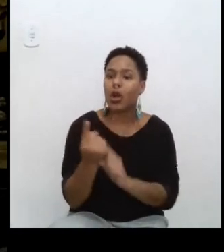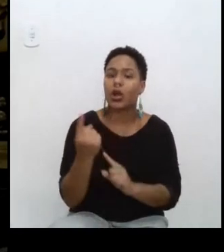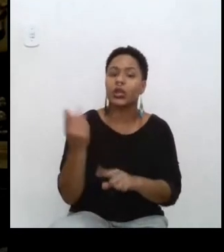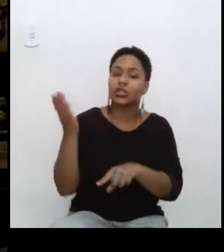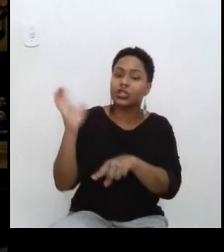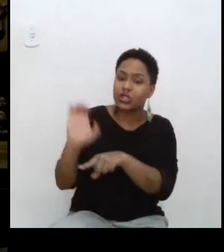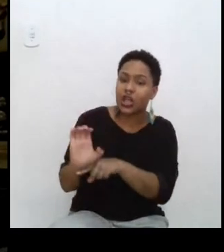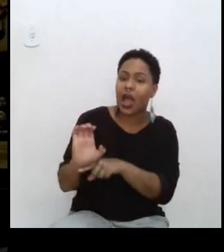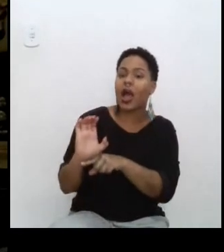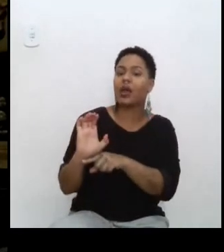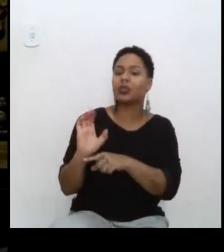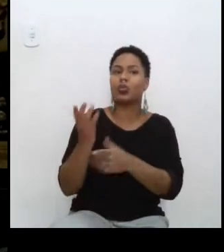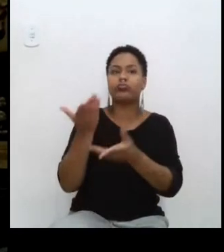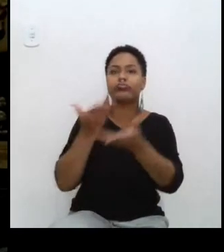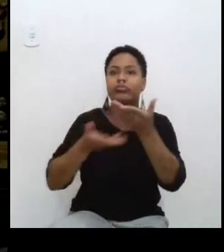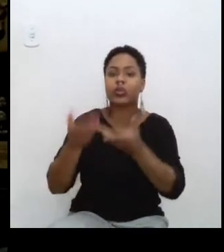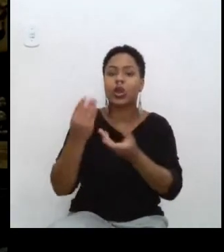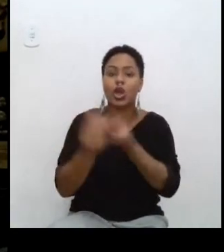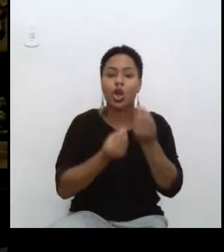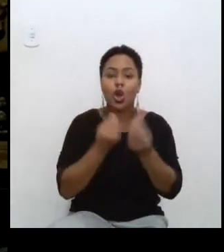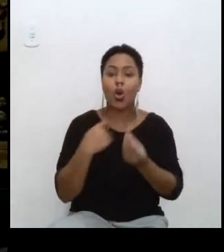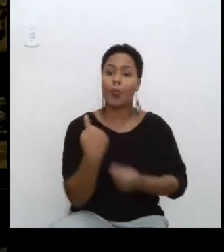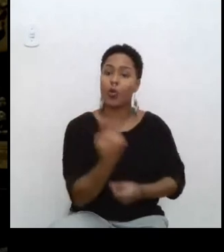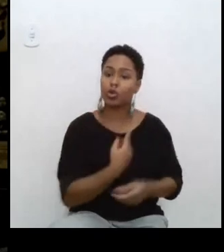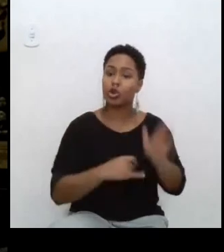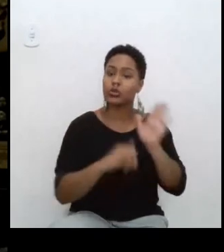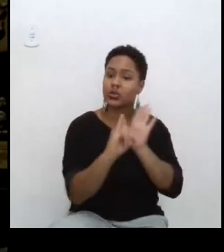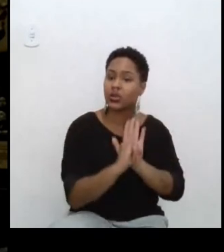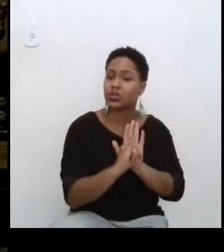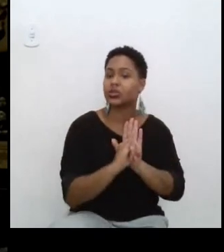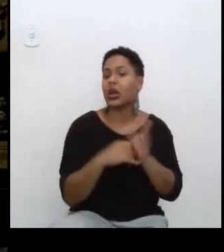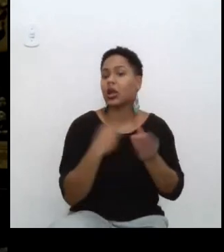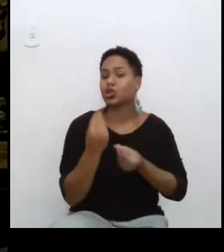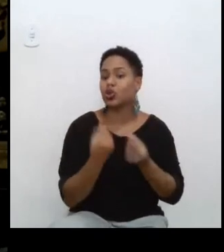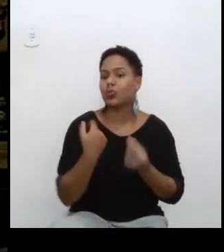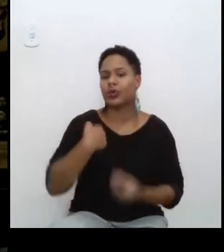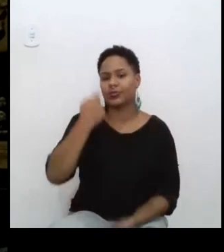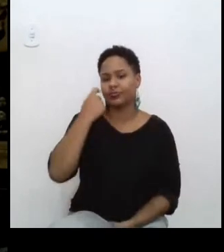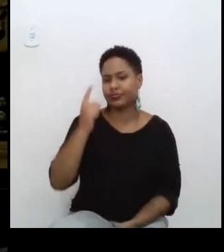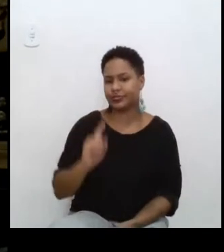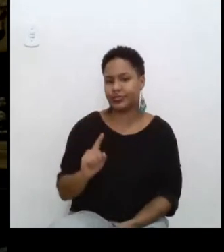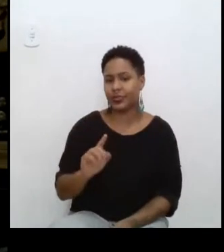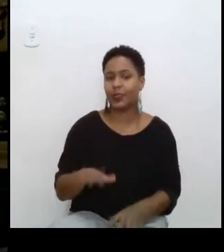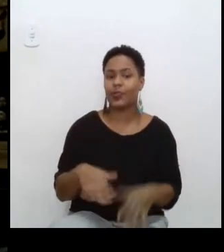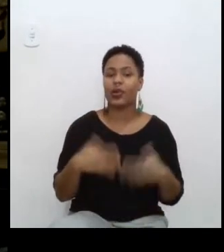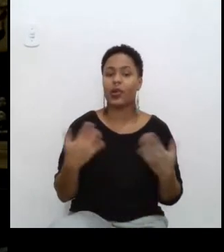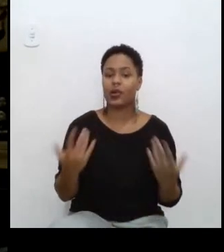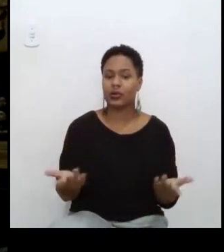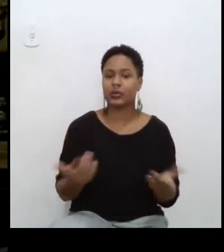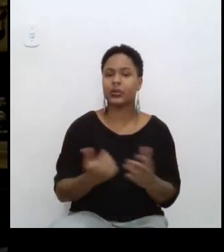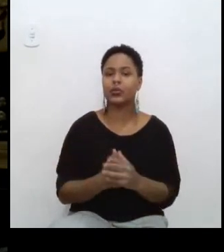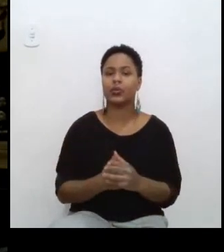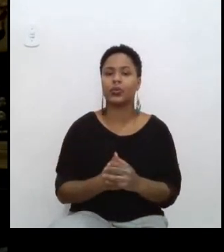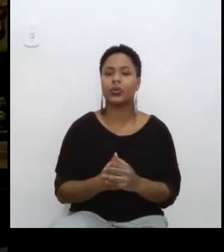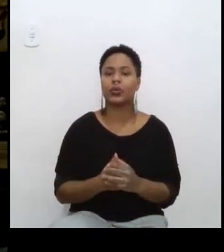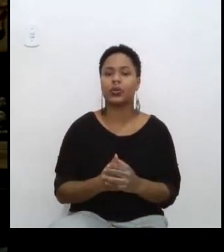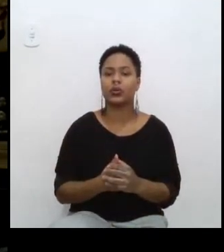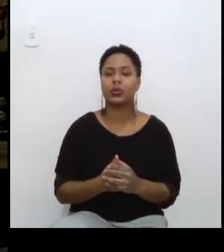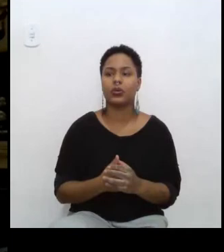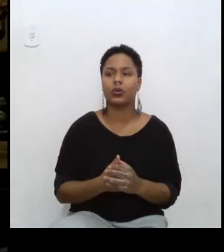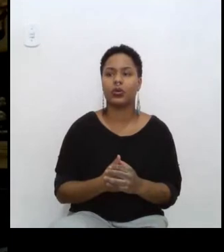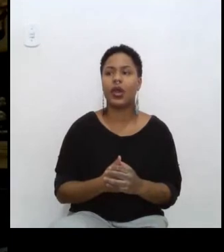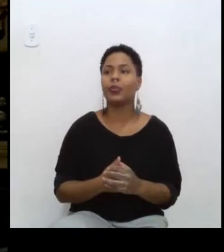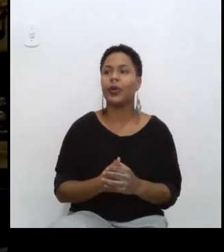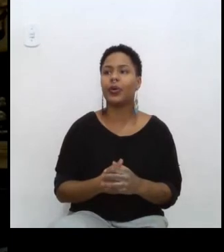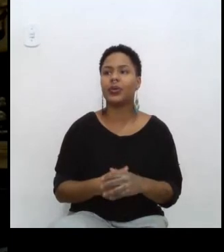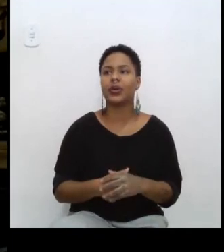still so I decided to make something that's com clipe imagino até